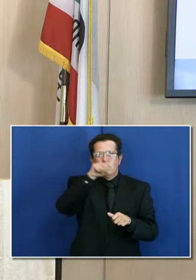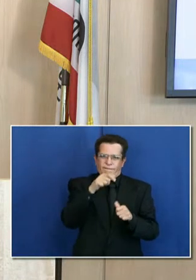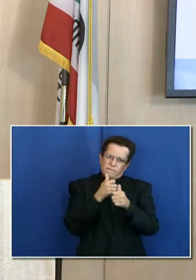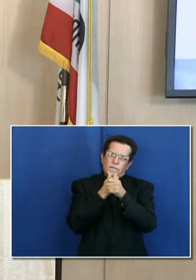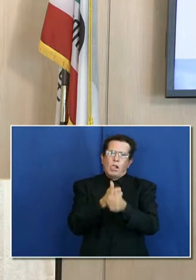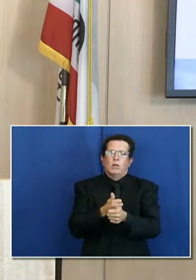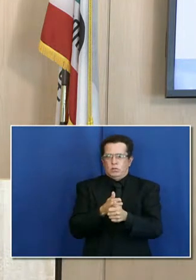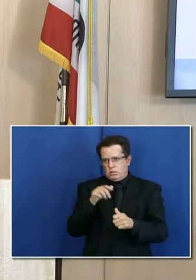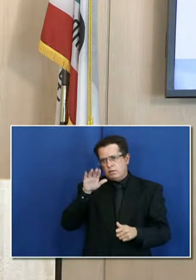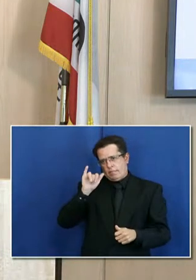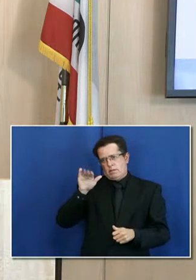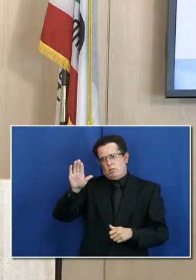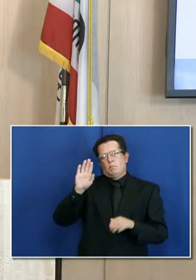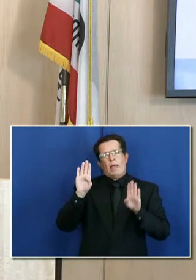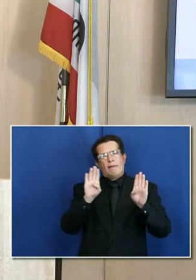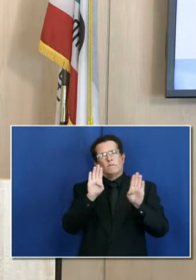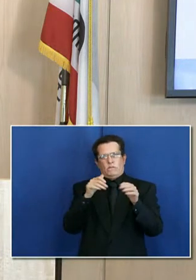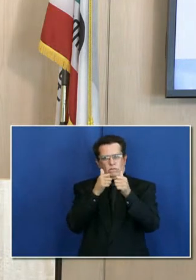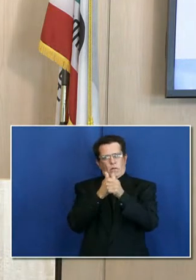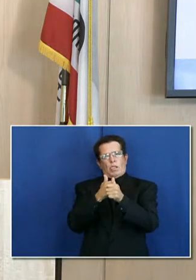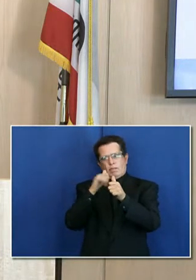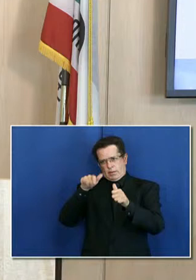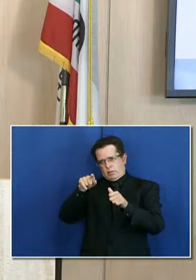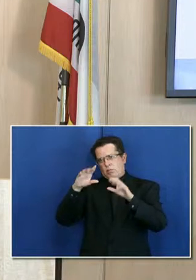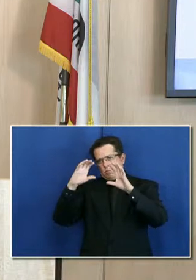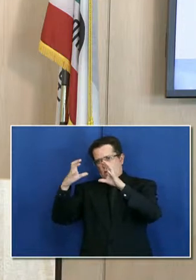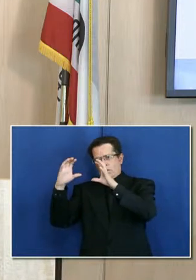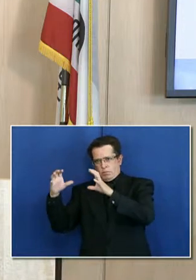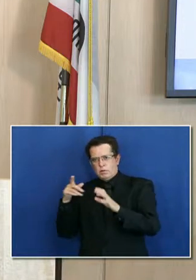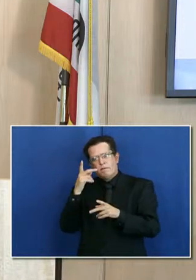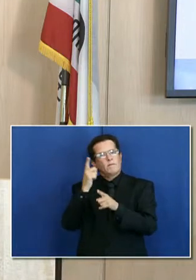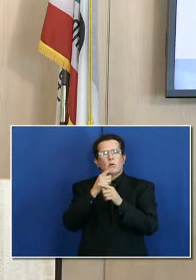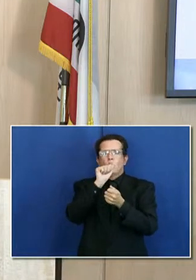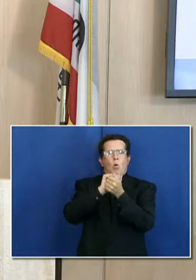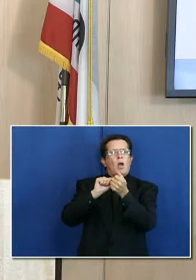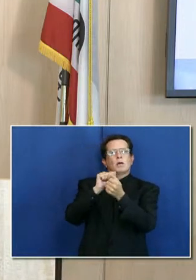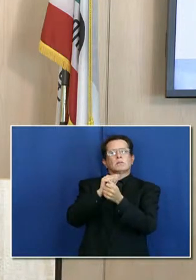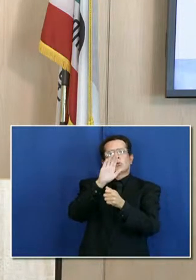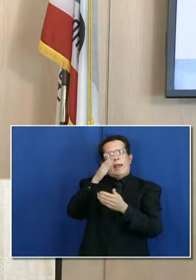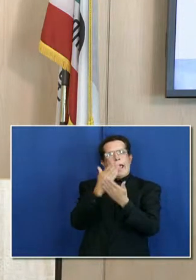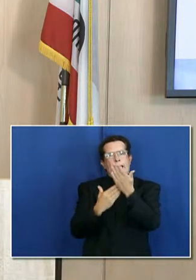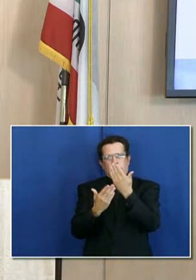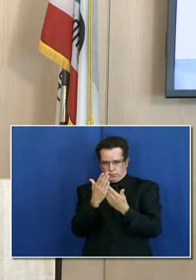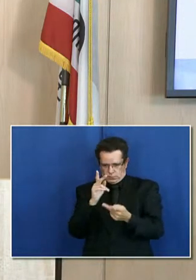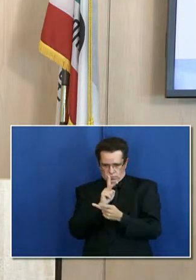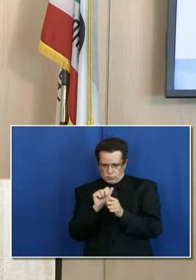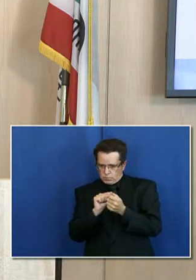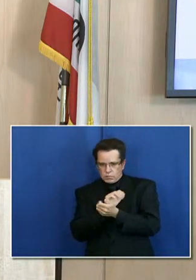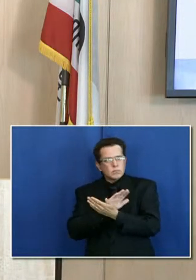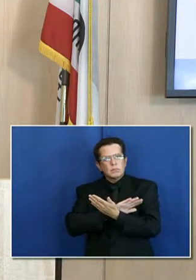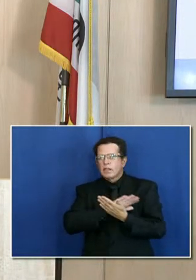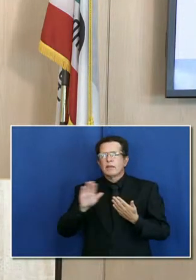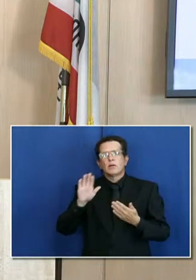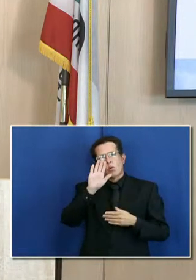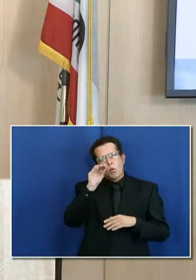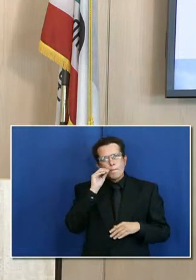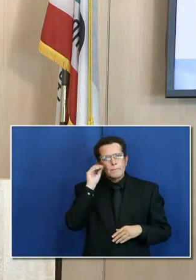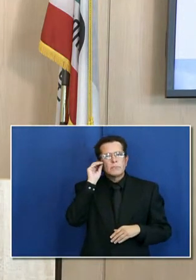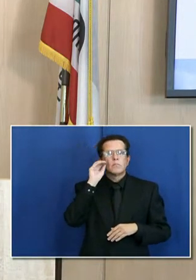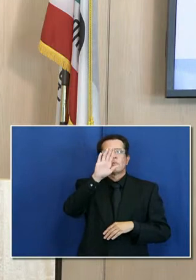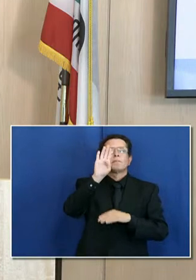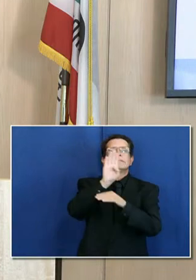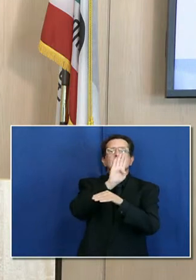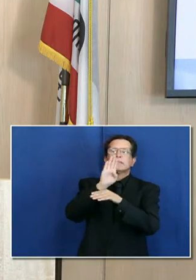adheres to the following behaviors. The first is washing your hands frequently and promoting sanitation